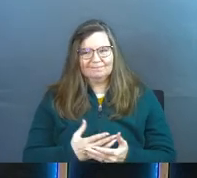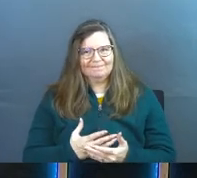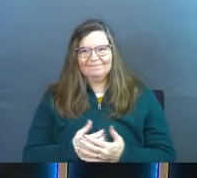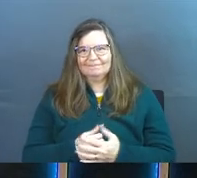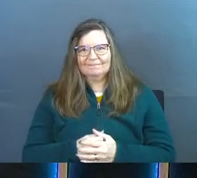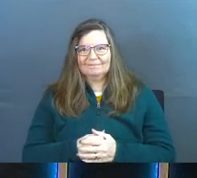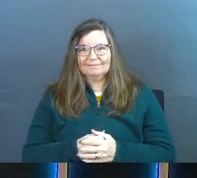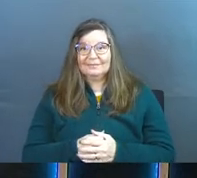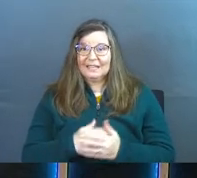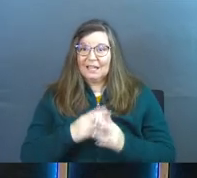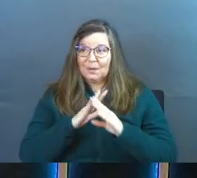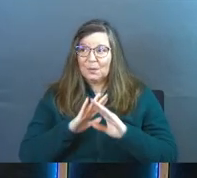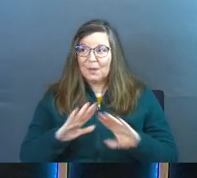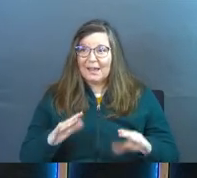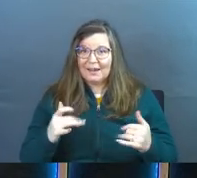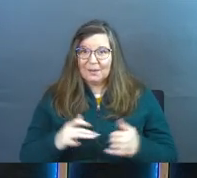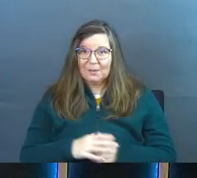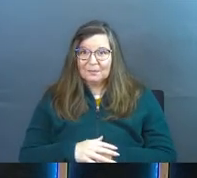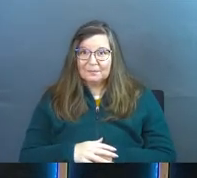We're getting quiet.